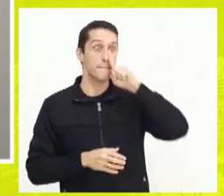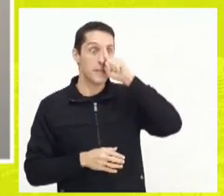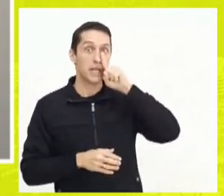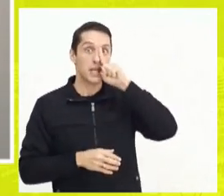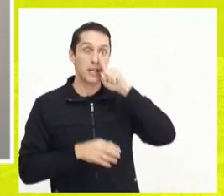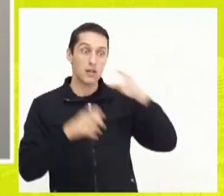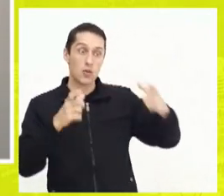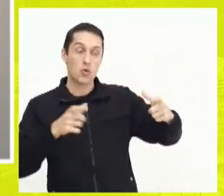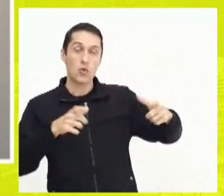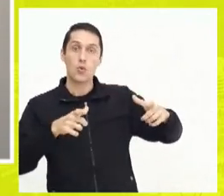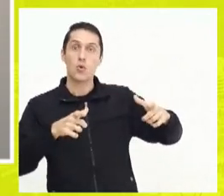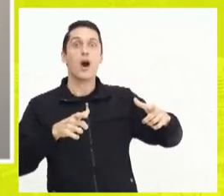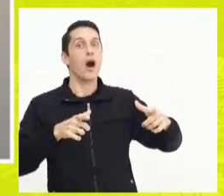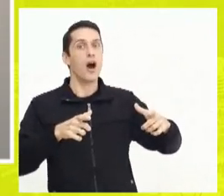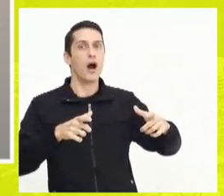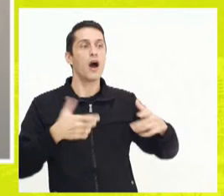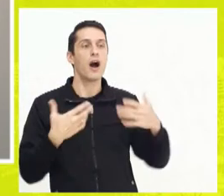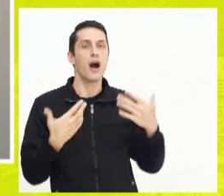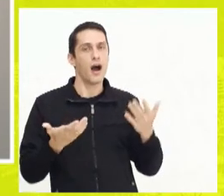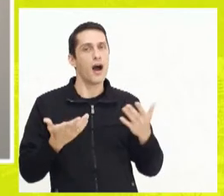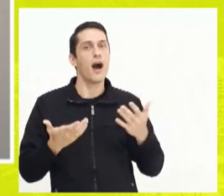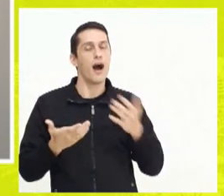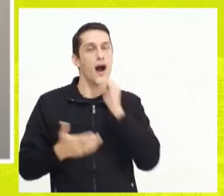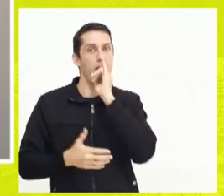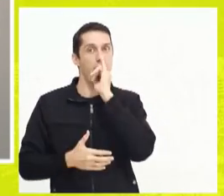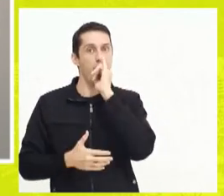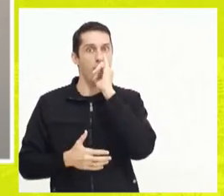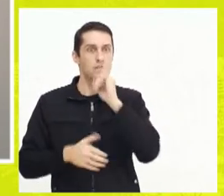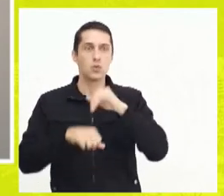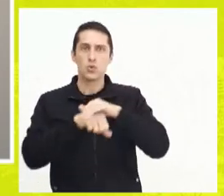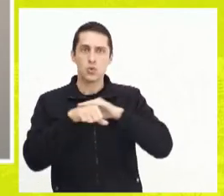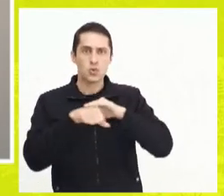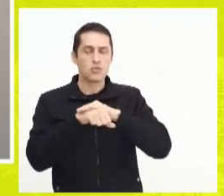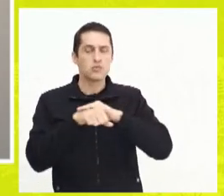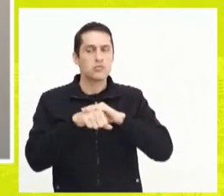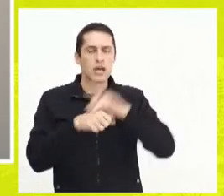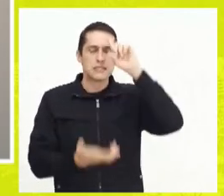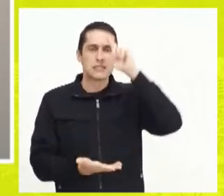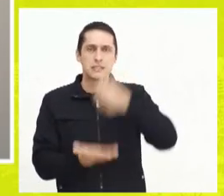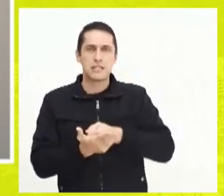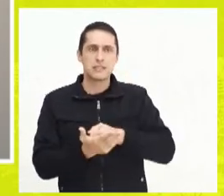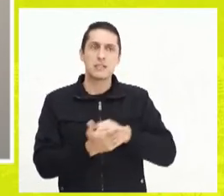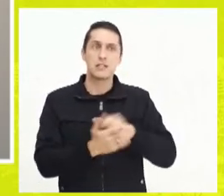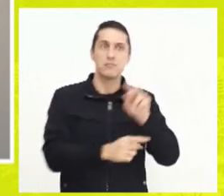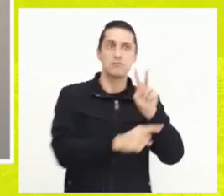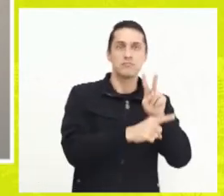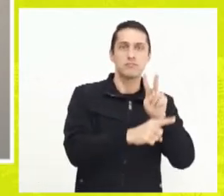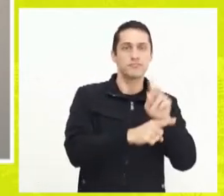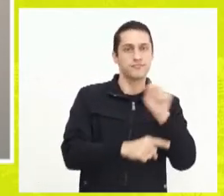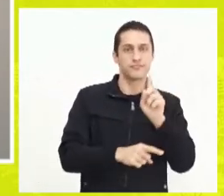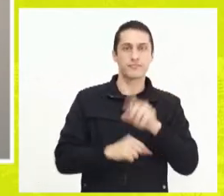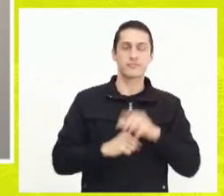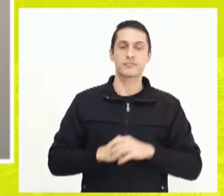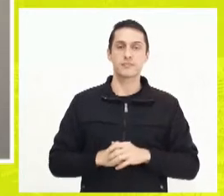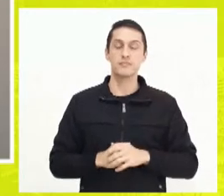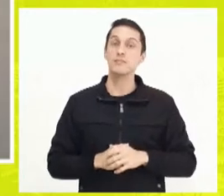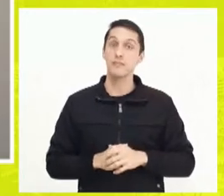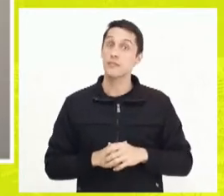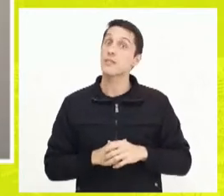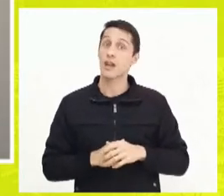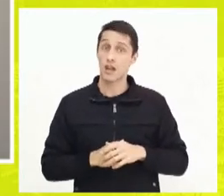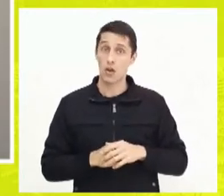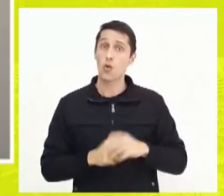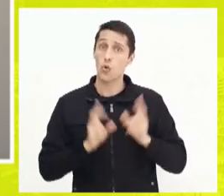time and a lot of talk that there would be no longer they would have any coverage anymore and